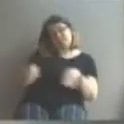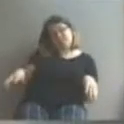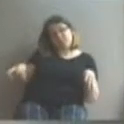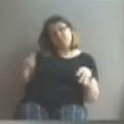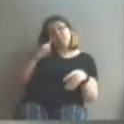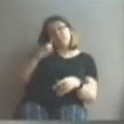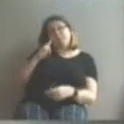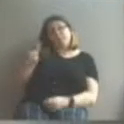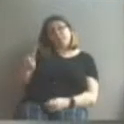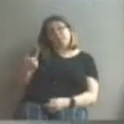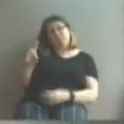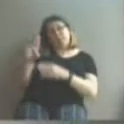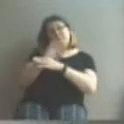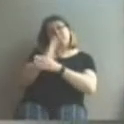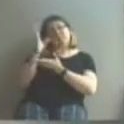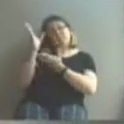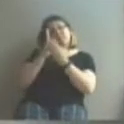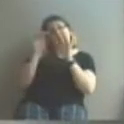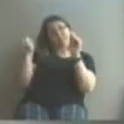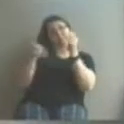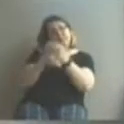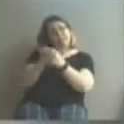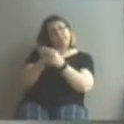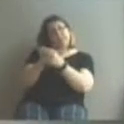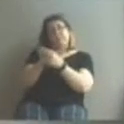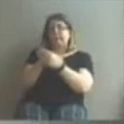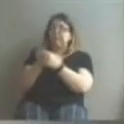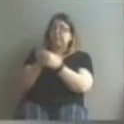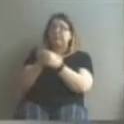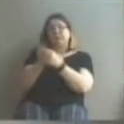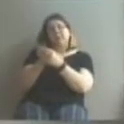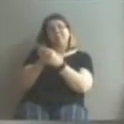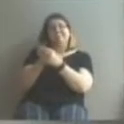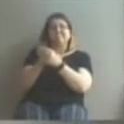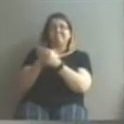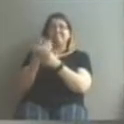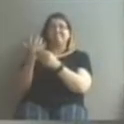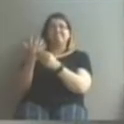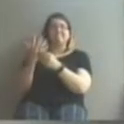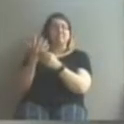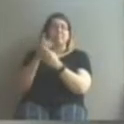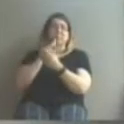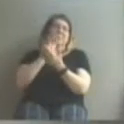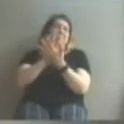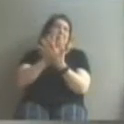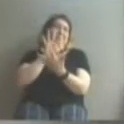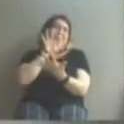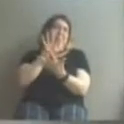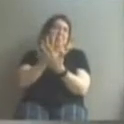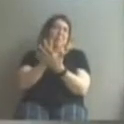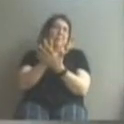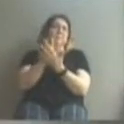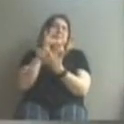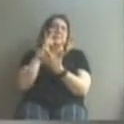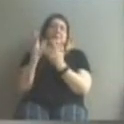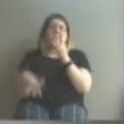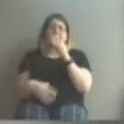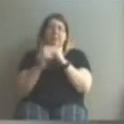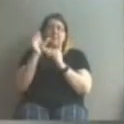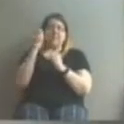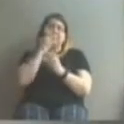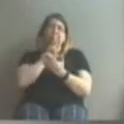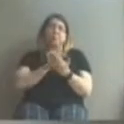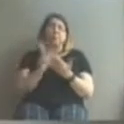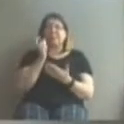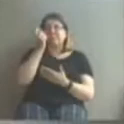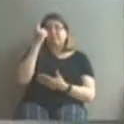the business services office, I mean, it's kind of abstract to see adding another clerk. I understand that the